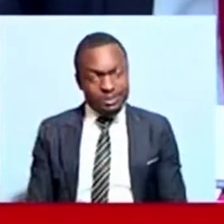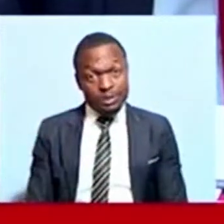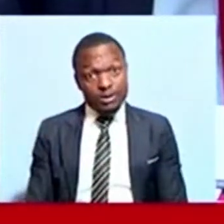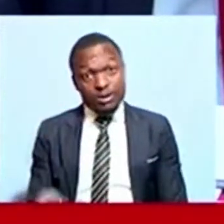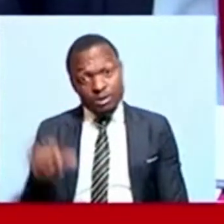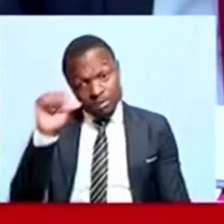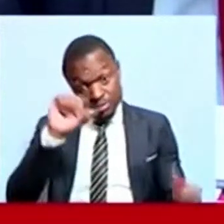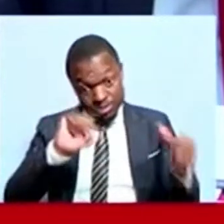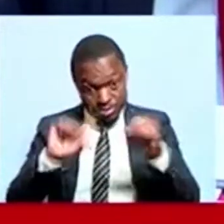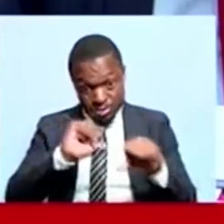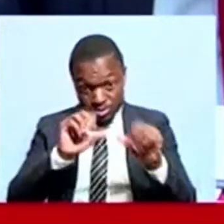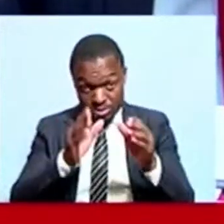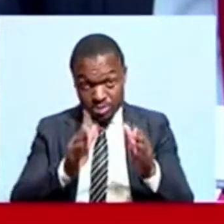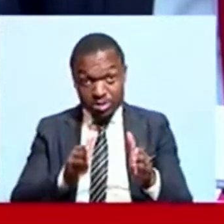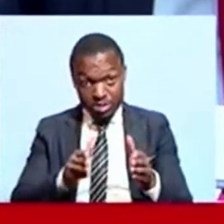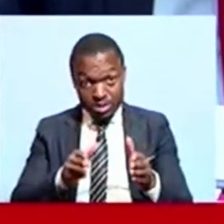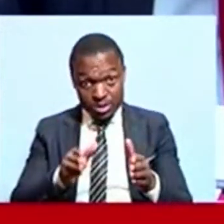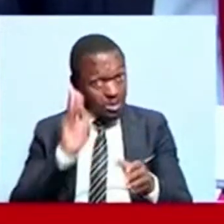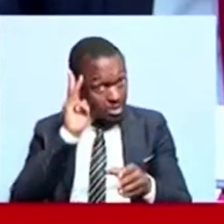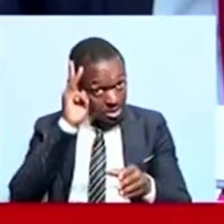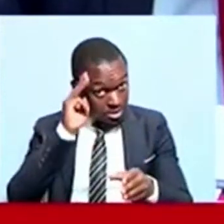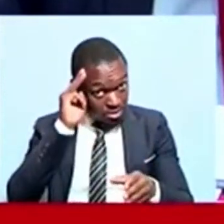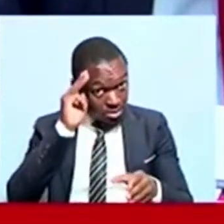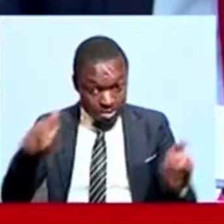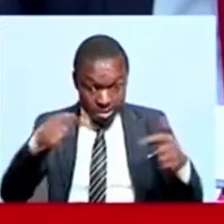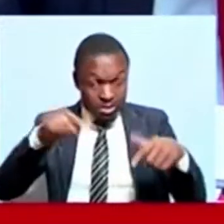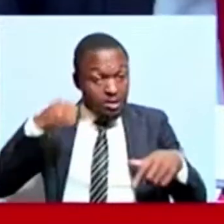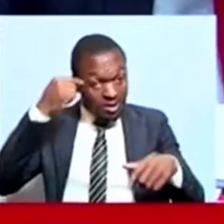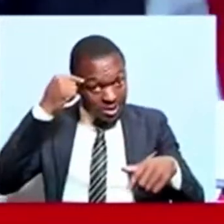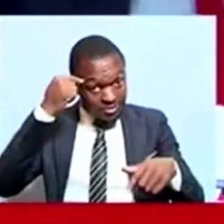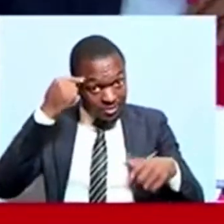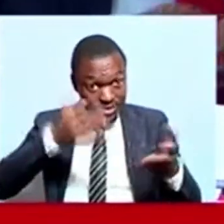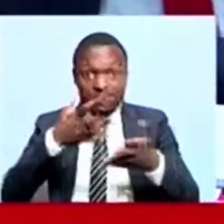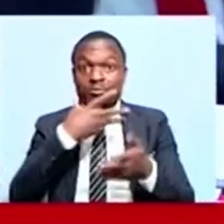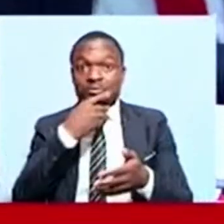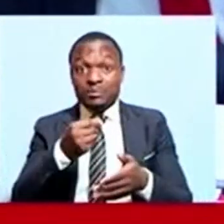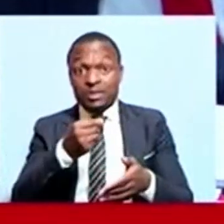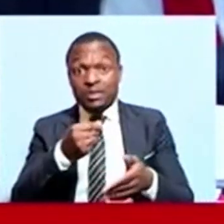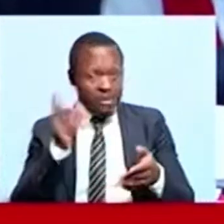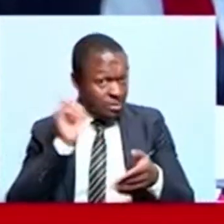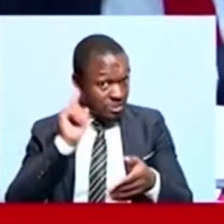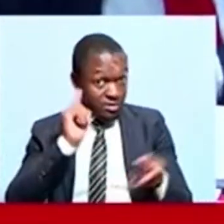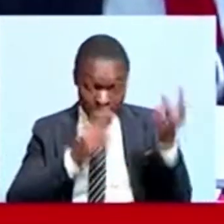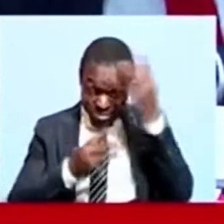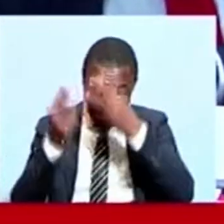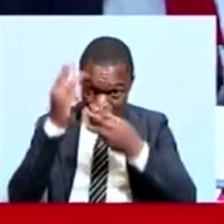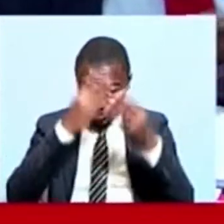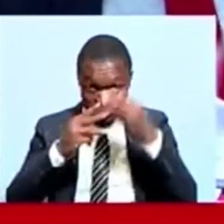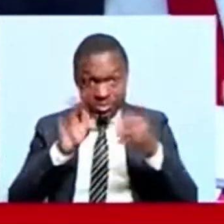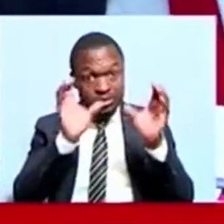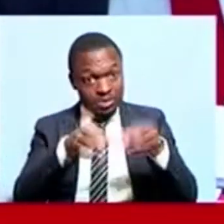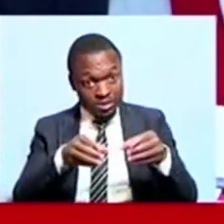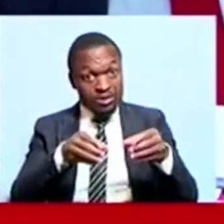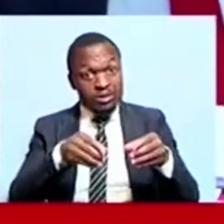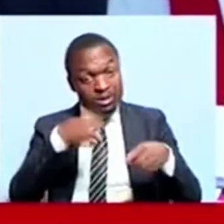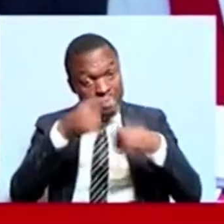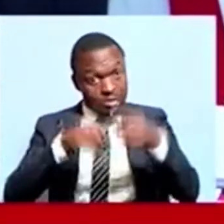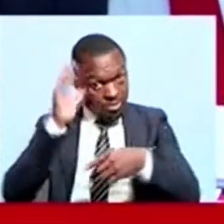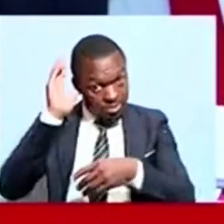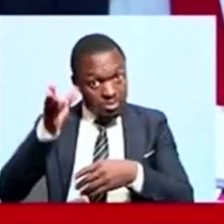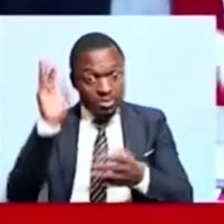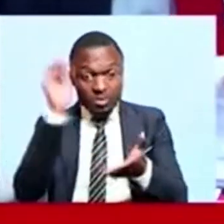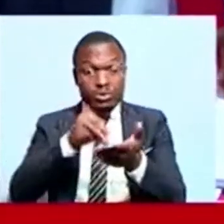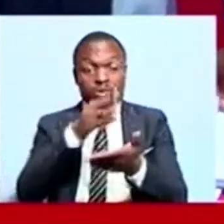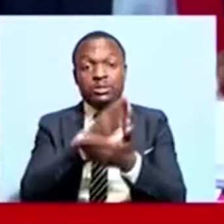auditors and the ministry plus Local Government Service Commission, I think they are listening to the concerns of this committee. Going forward, I think we'll put